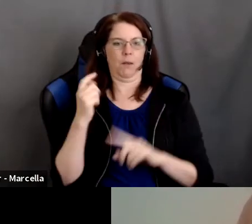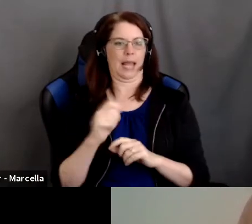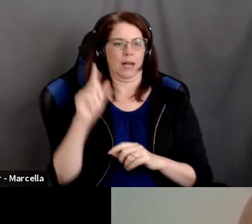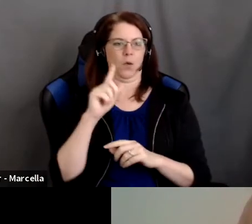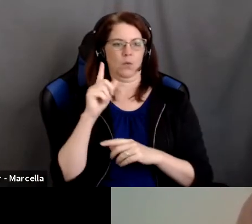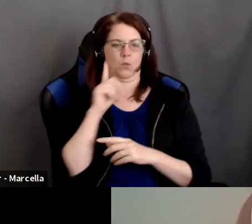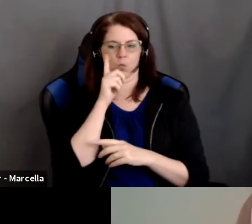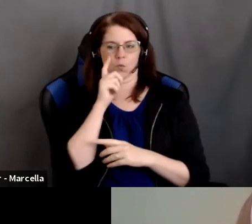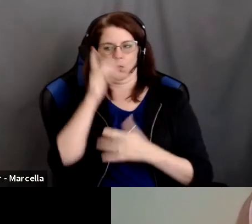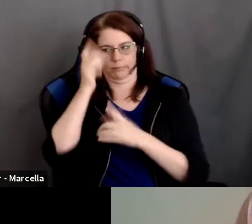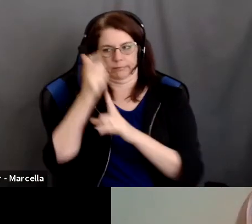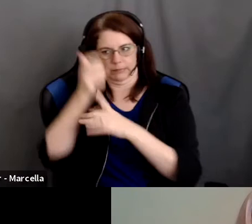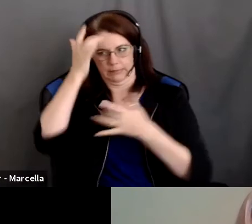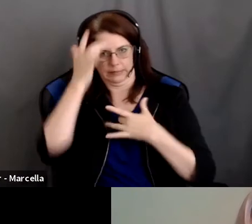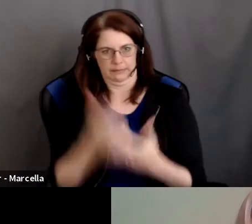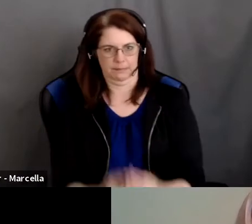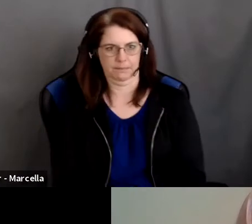disease.